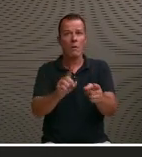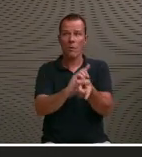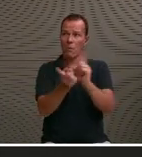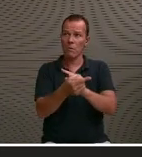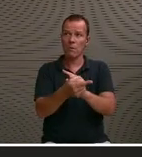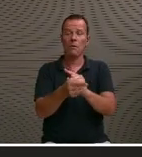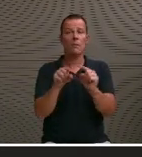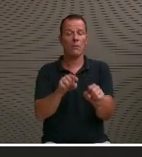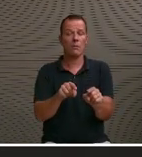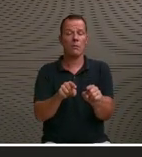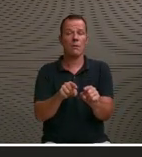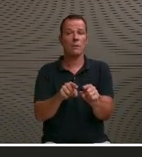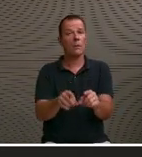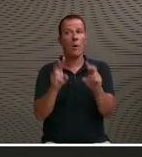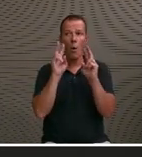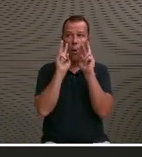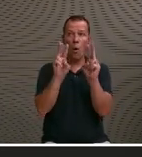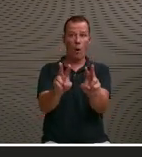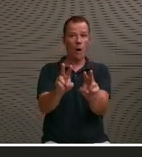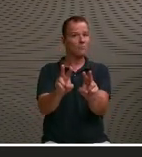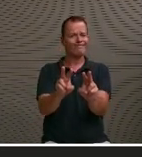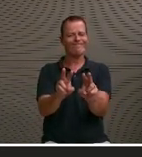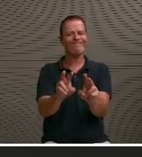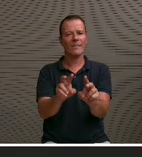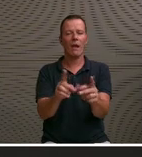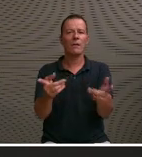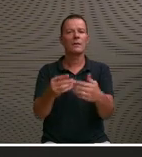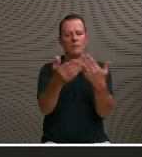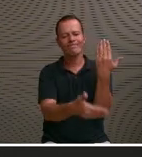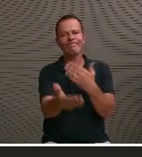seeing whether or not at the end we've met what we wanted to deliver by 2030.